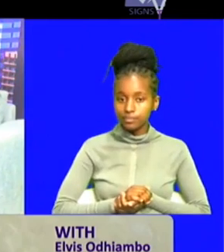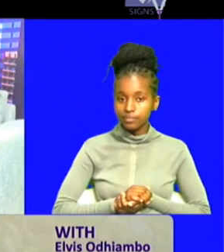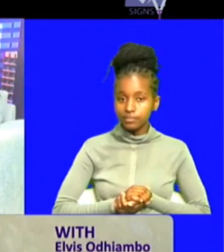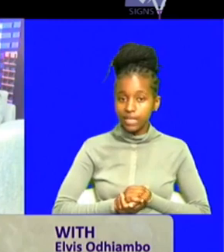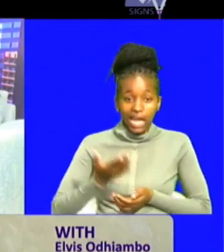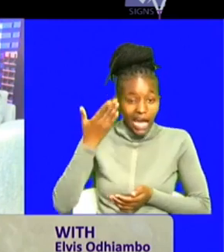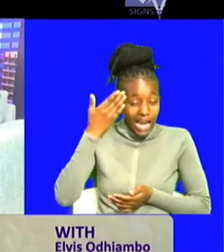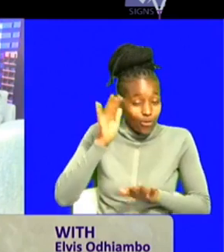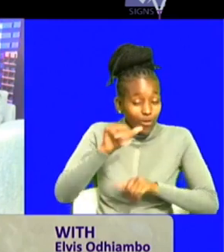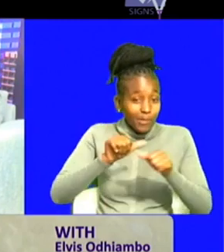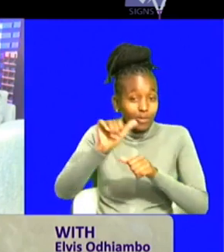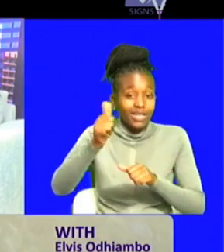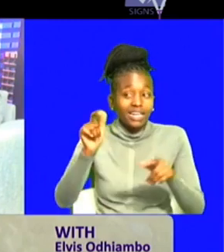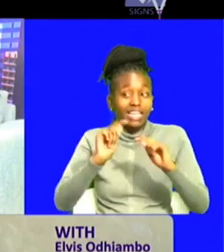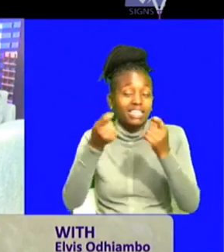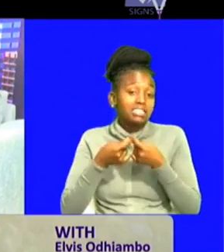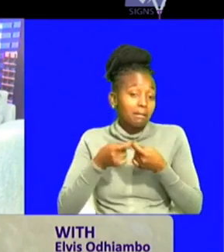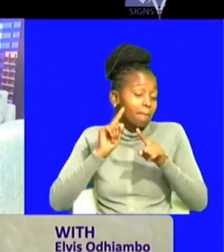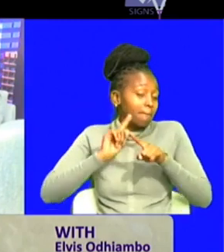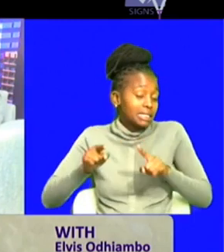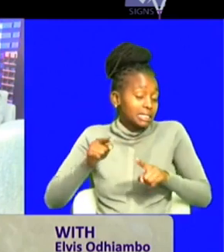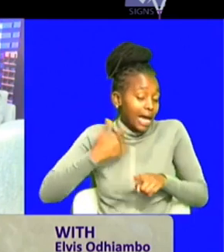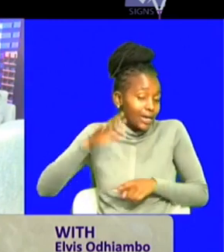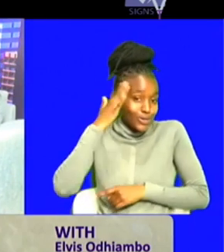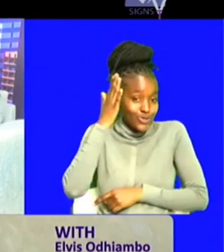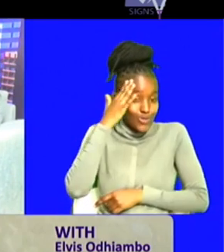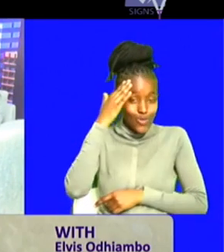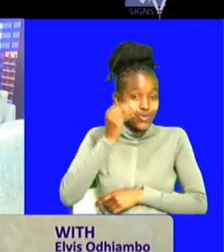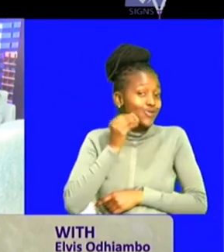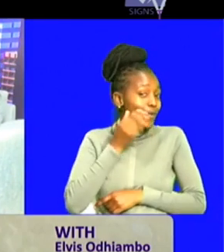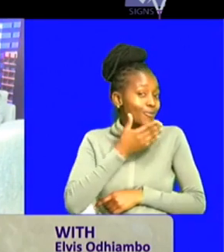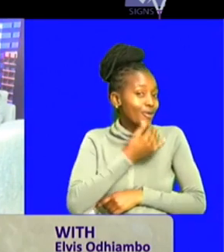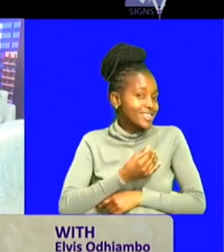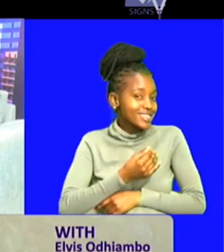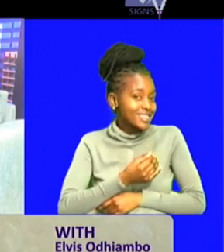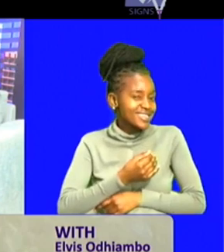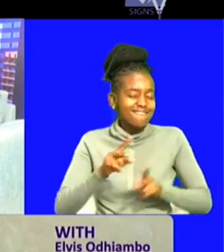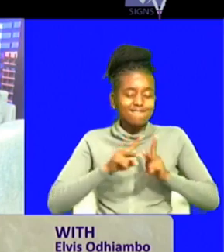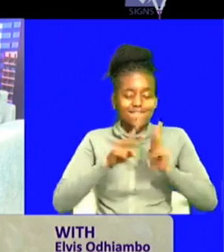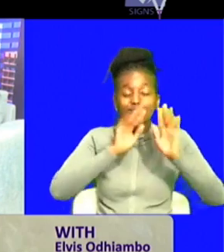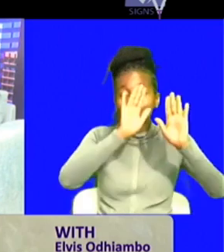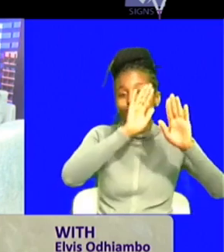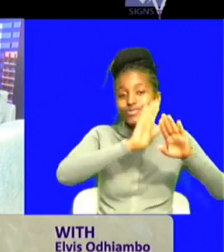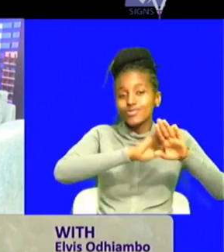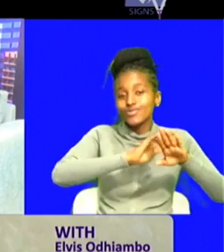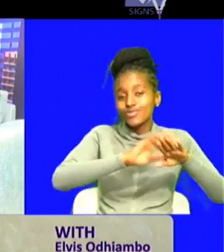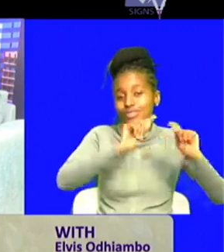I don't know about the rest of the team, Right. but what I know is Homeboys is a good team.